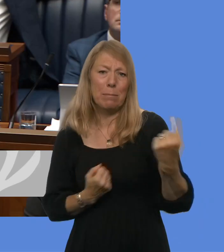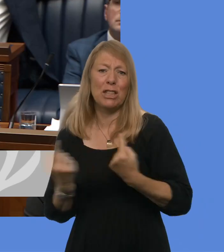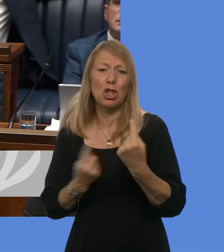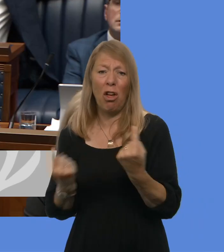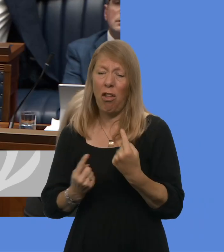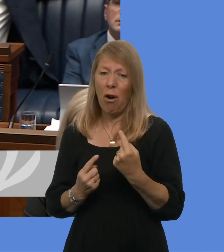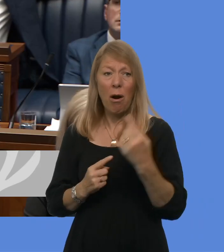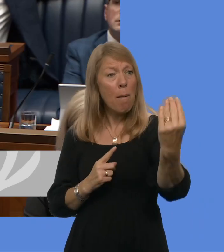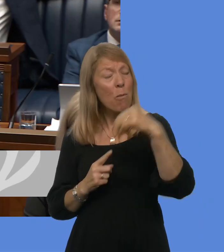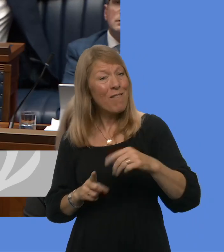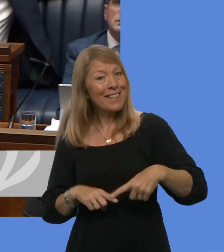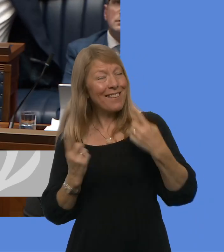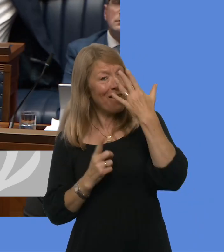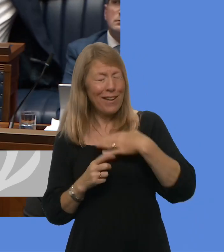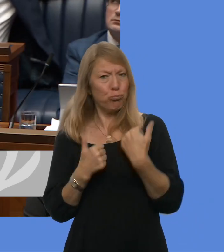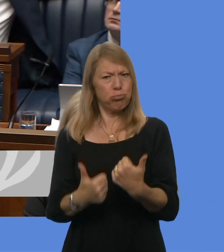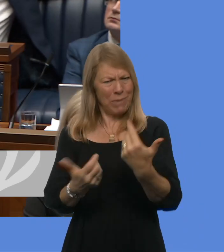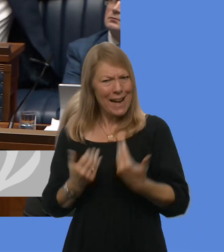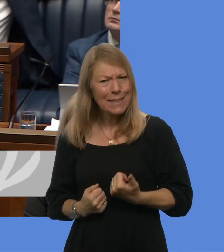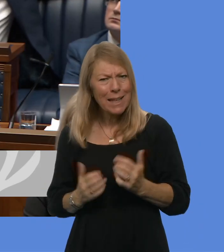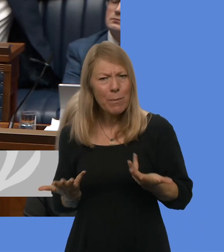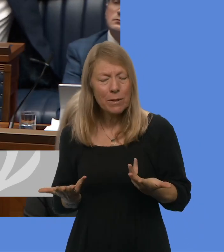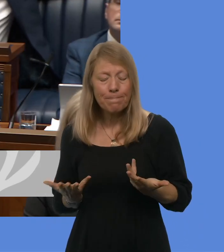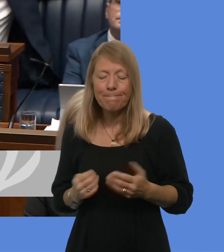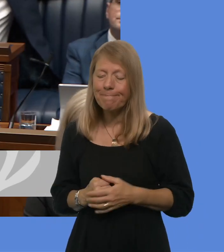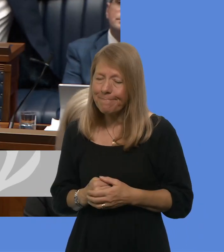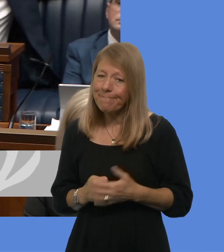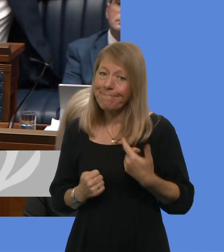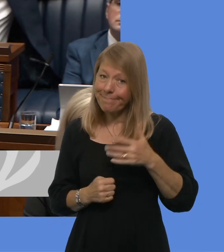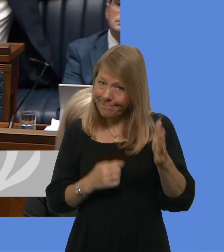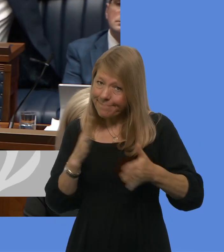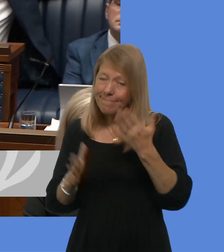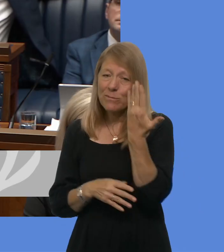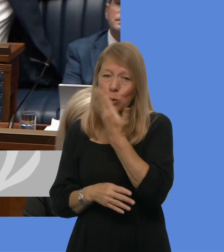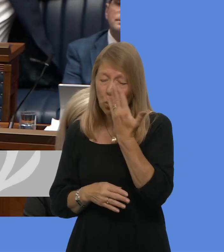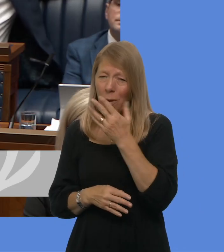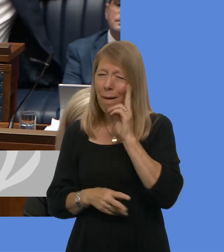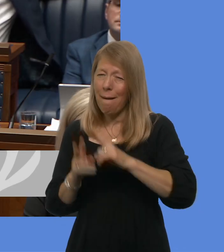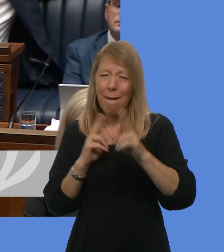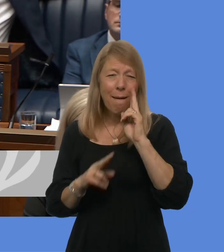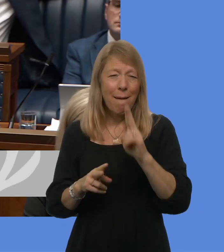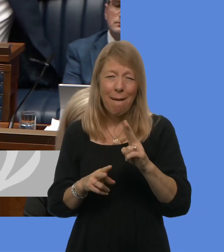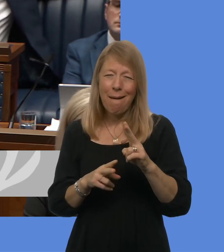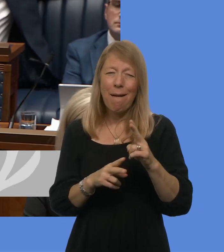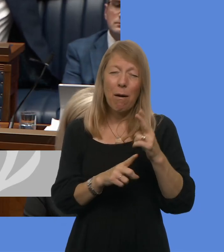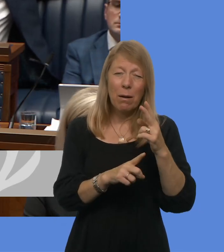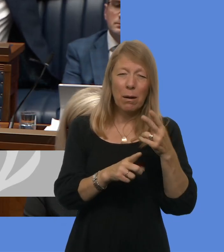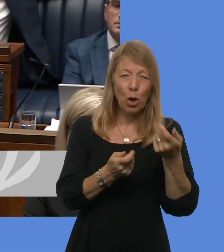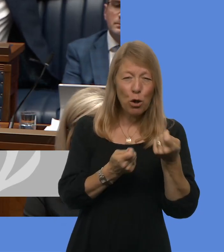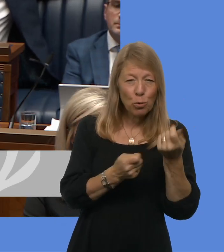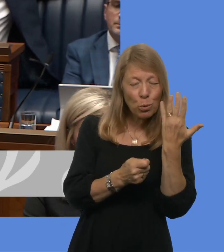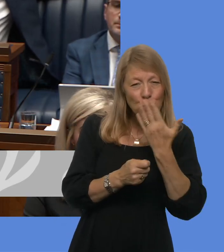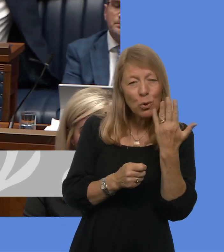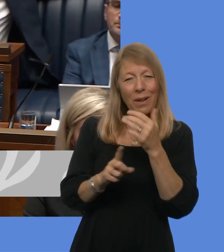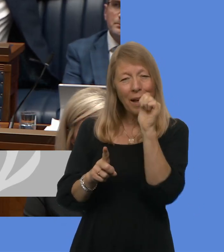see the many different newcomers within school settings in both controlled schools, Catholic maintained schools, integrated schools,